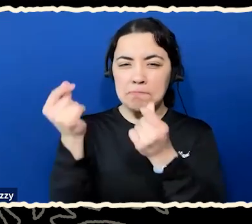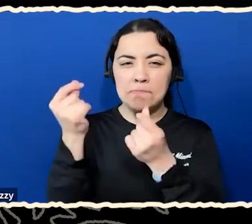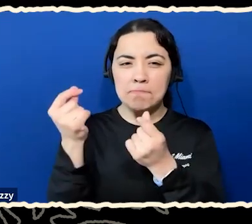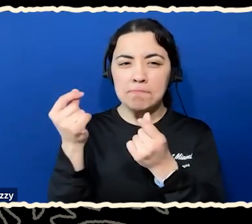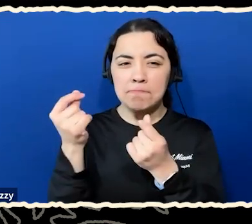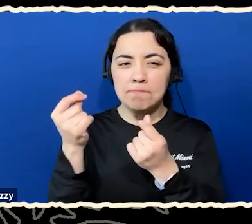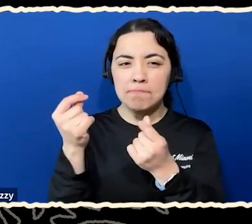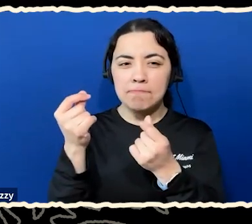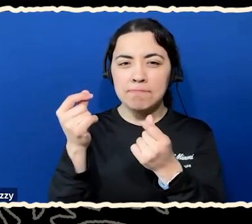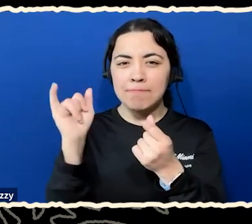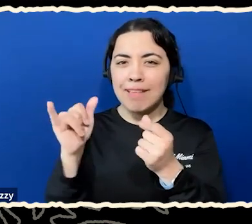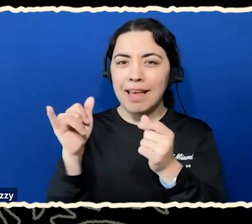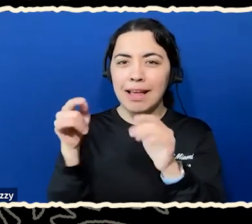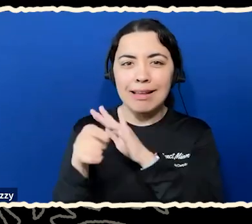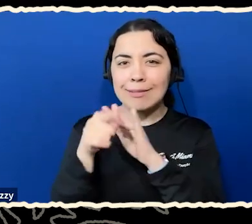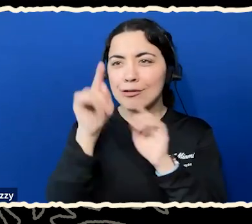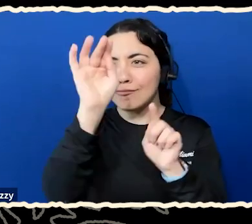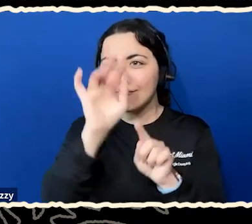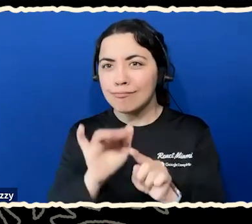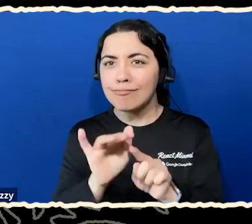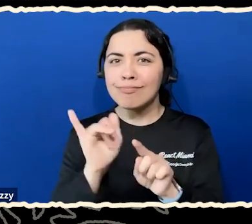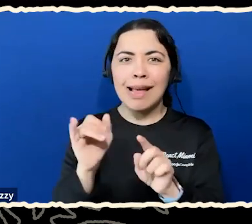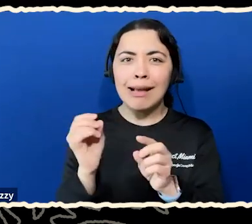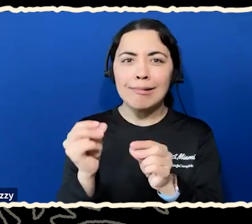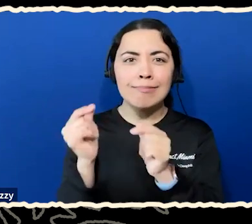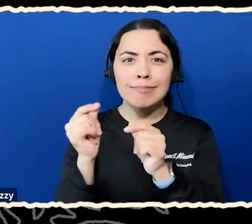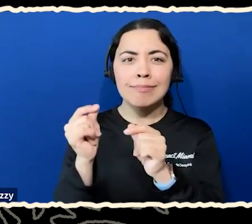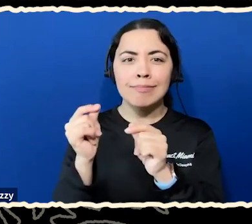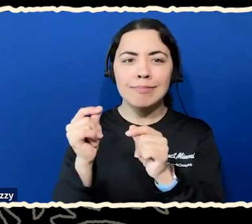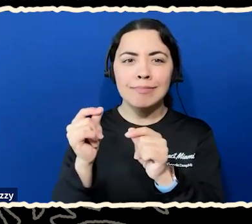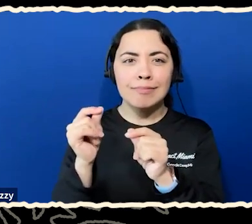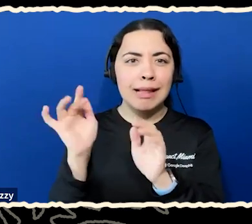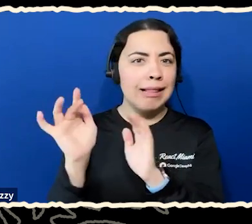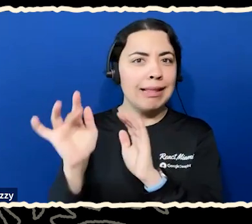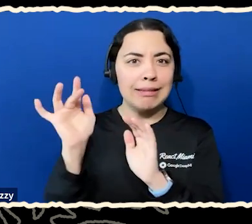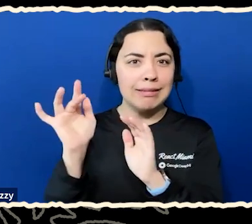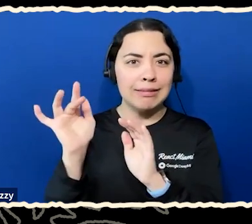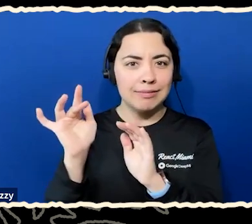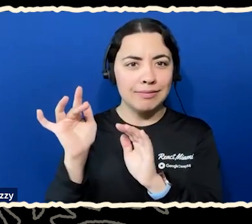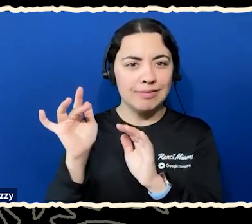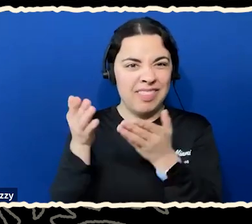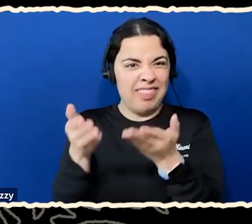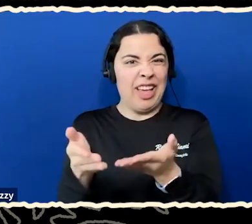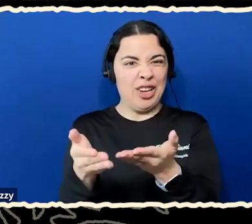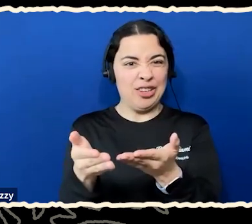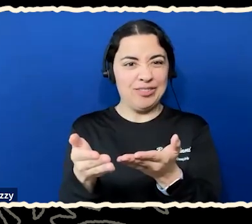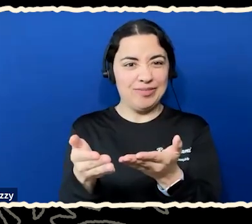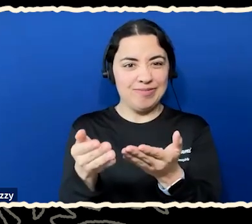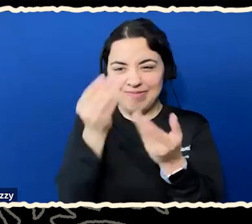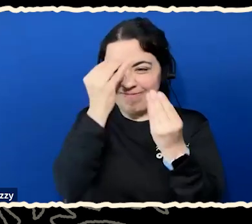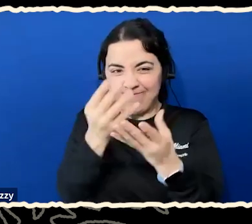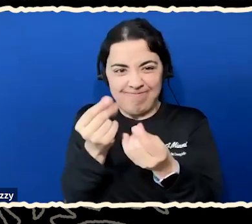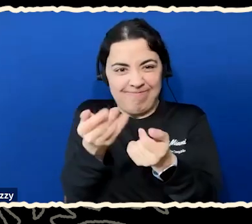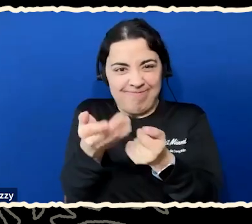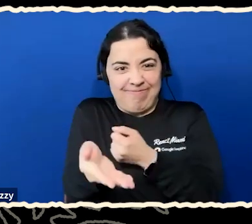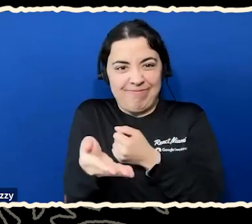instant responsive click here in the tabs and a fade as the data is loading in the background. So what is this